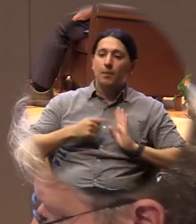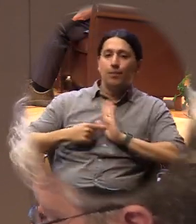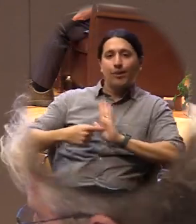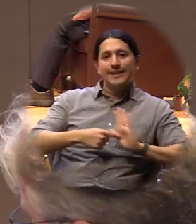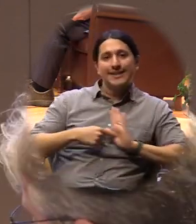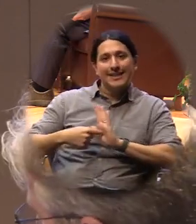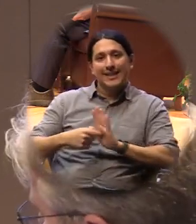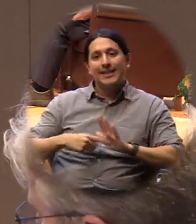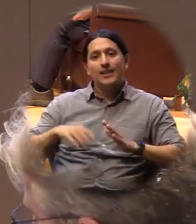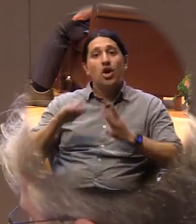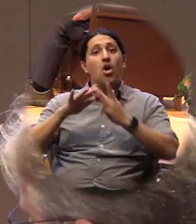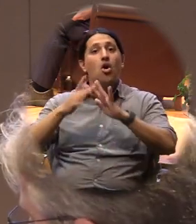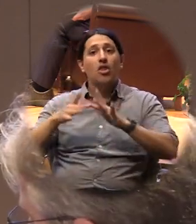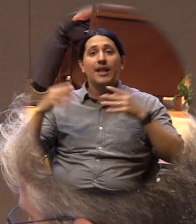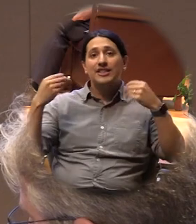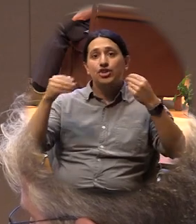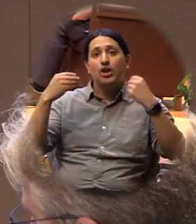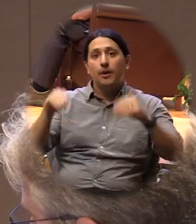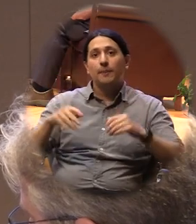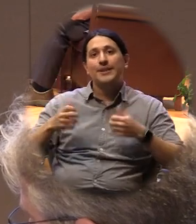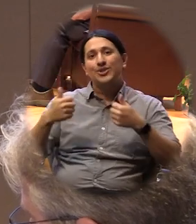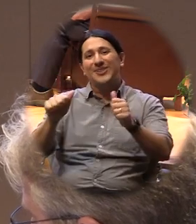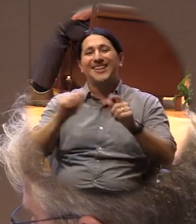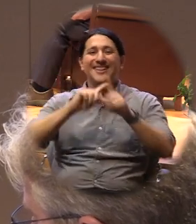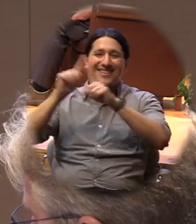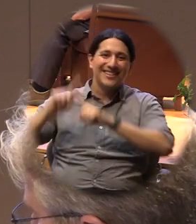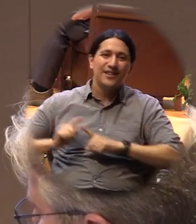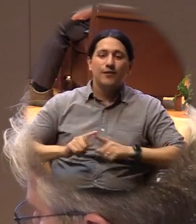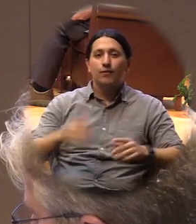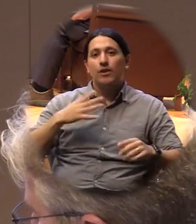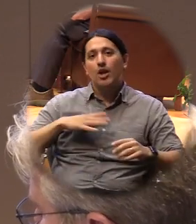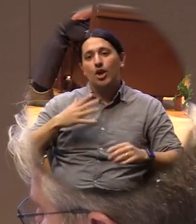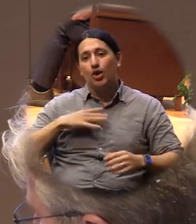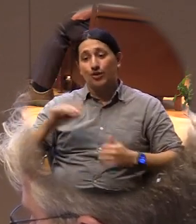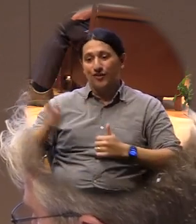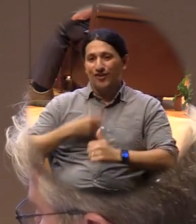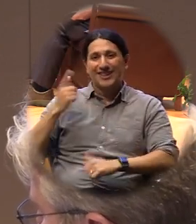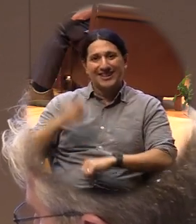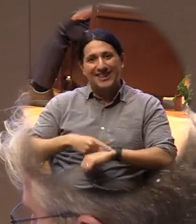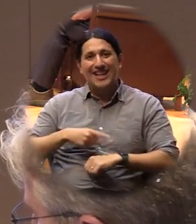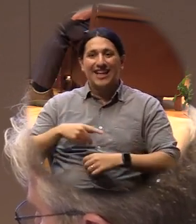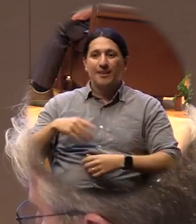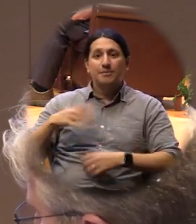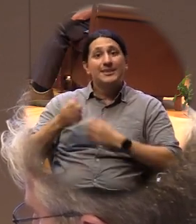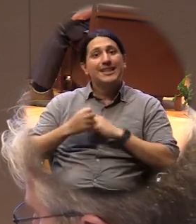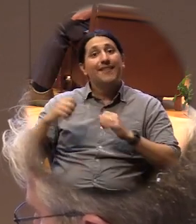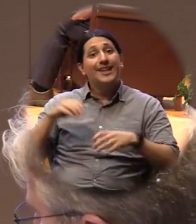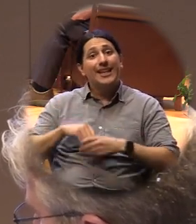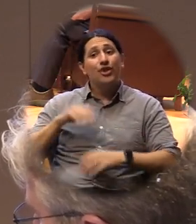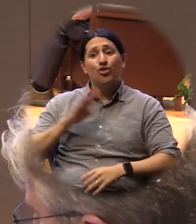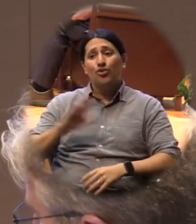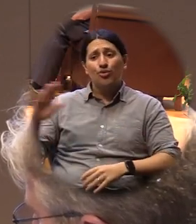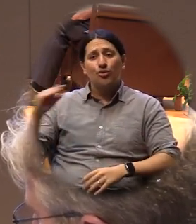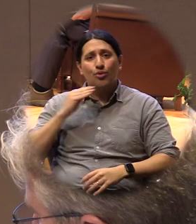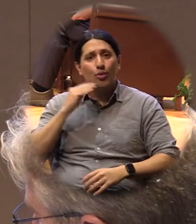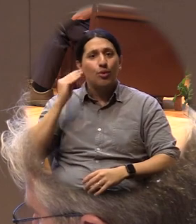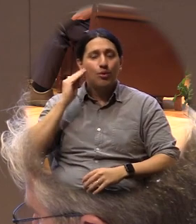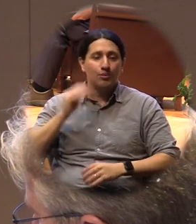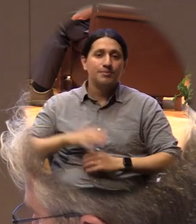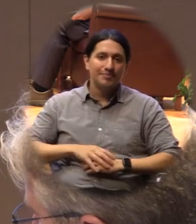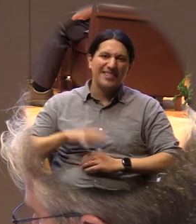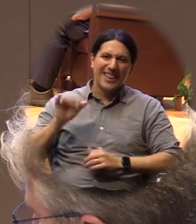online shopping, trying different clothes for the first time, and doing it all within the safety and comfort of their own home. And those kinds